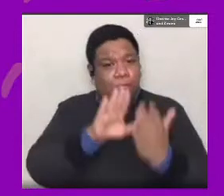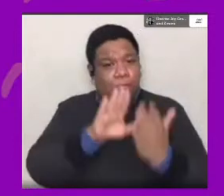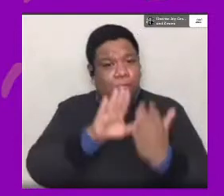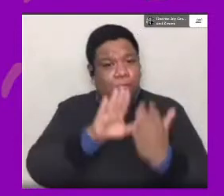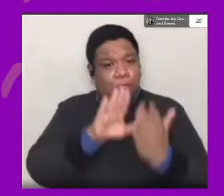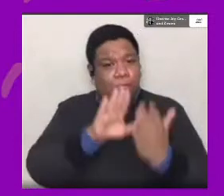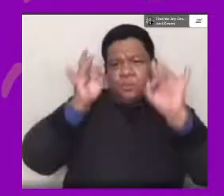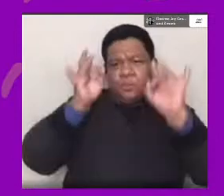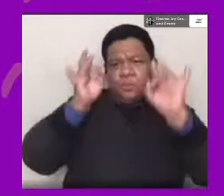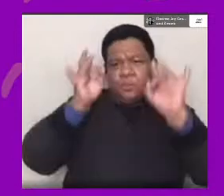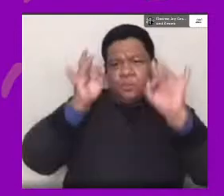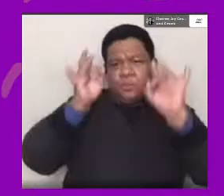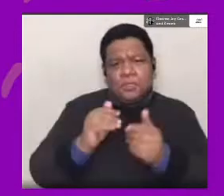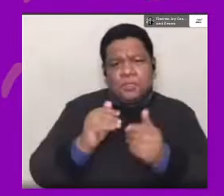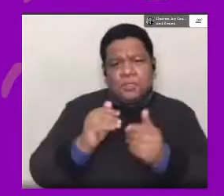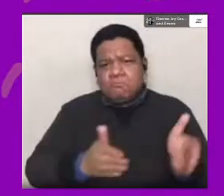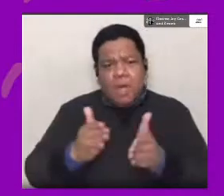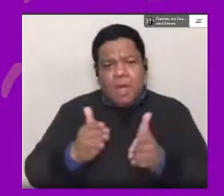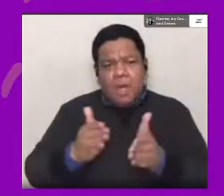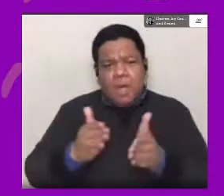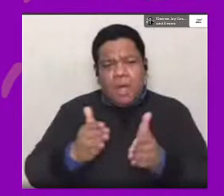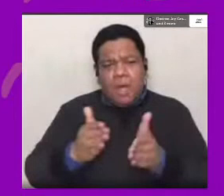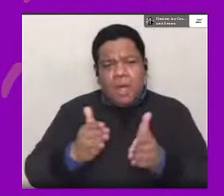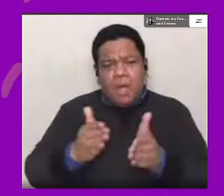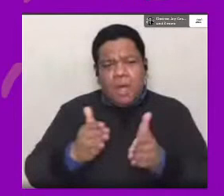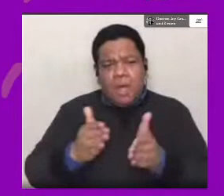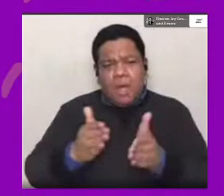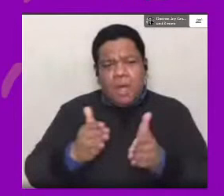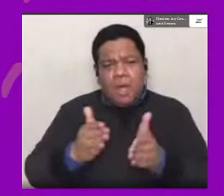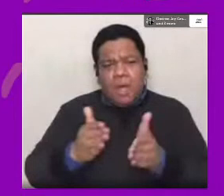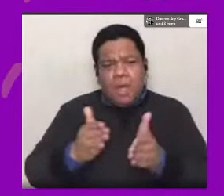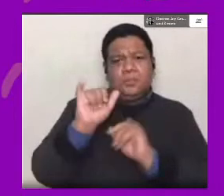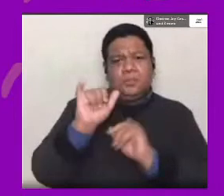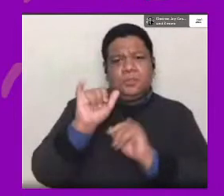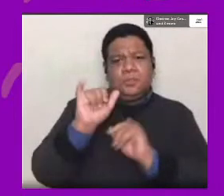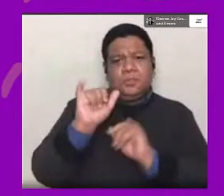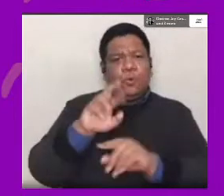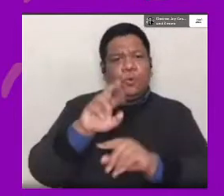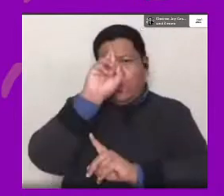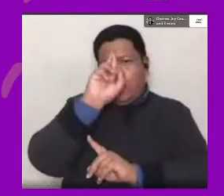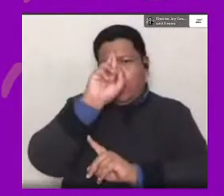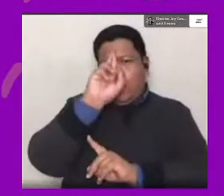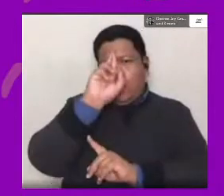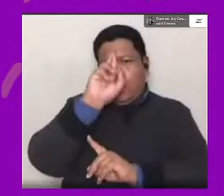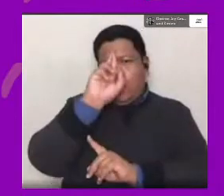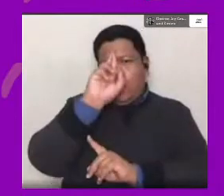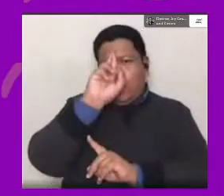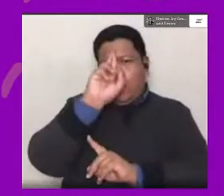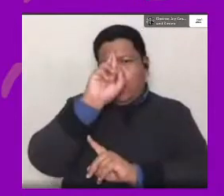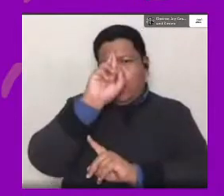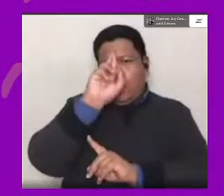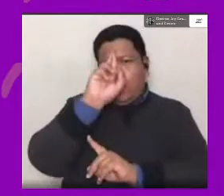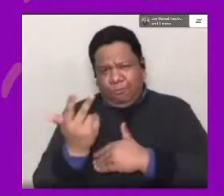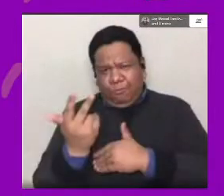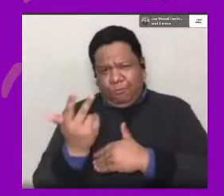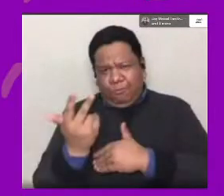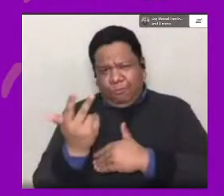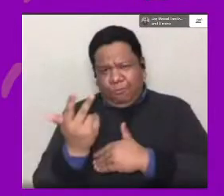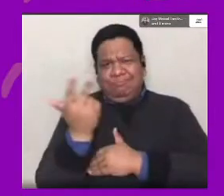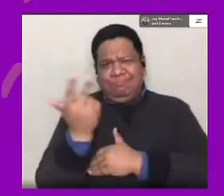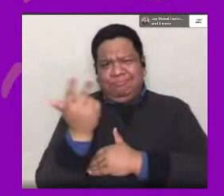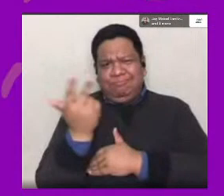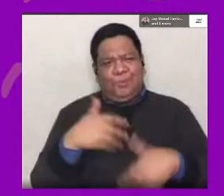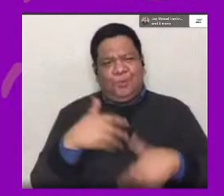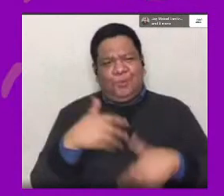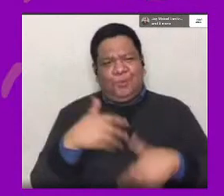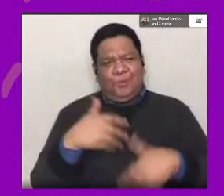mitigation strategies. Mr. Alex is in Rome, where I believe it's around 3 in the morning right now. So he